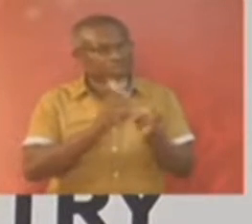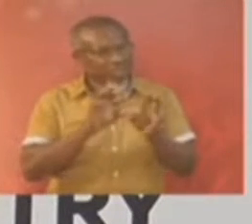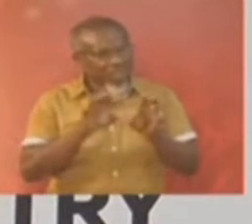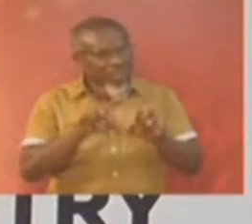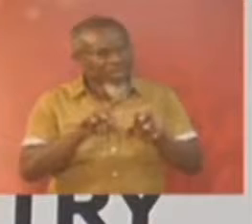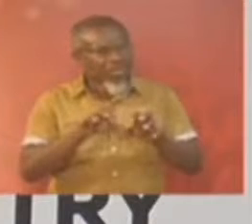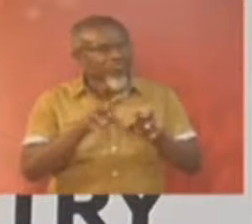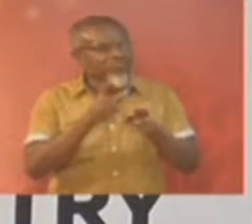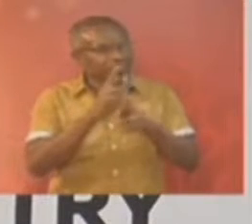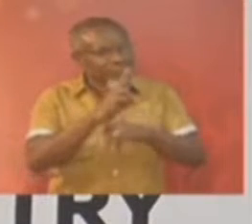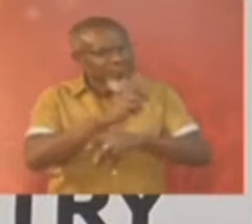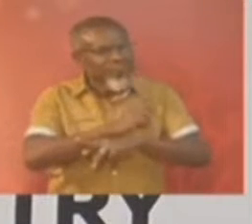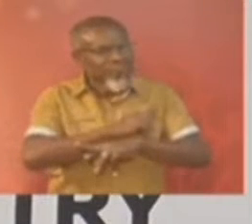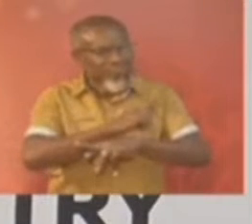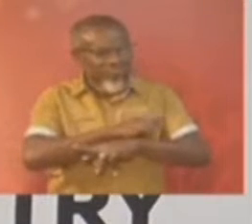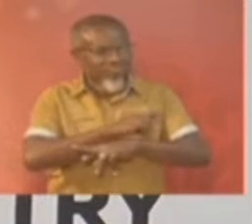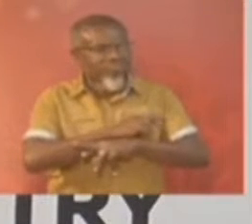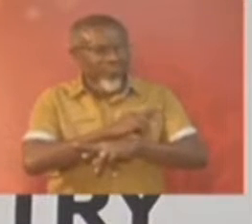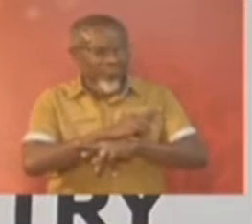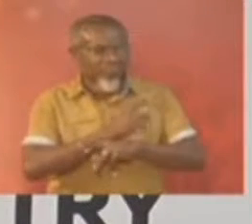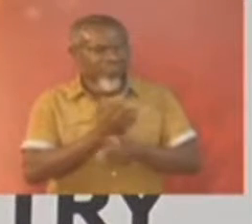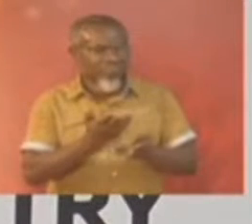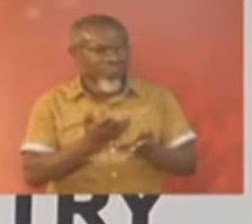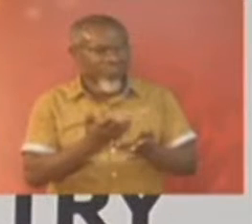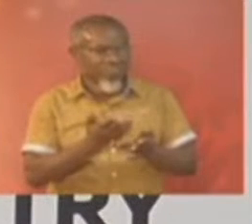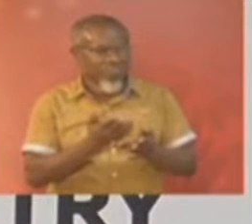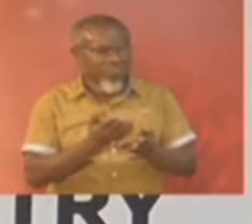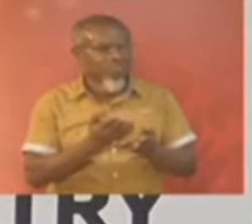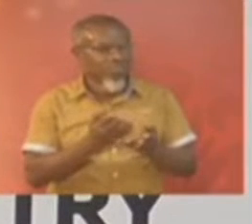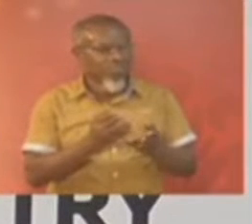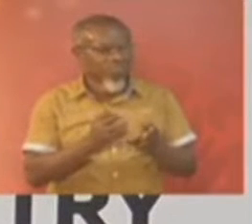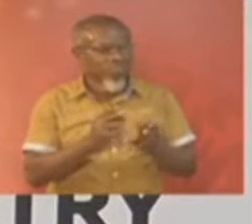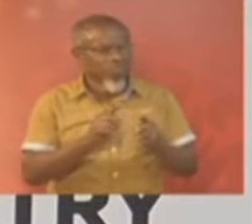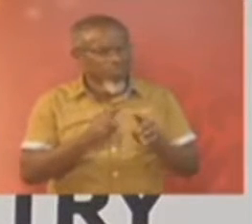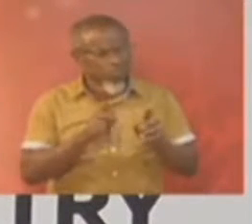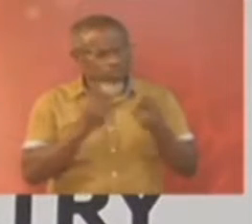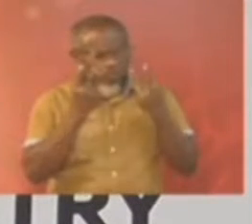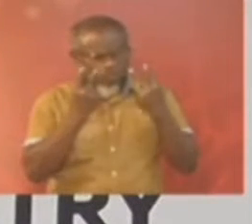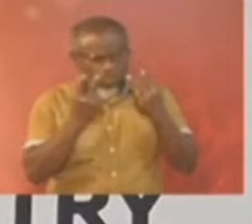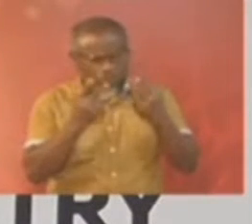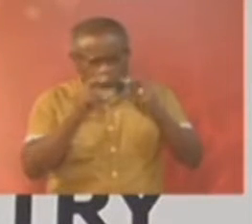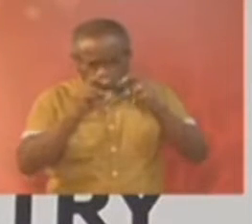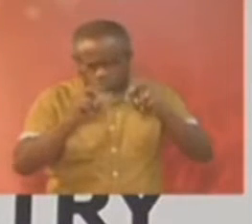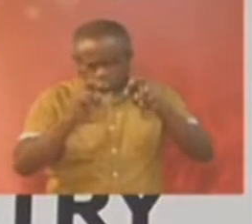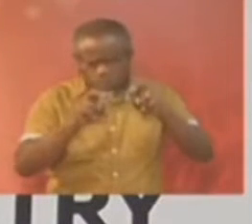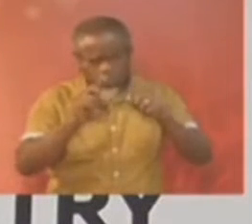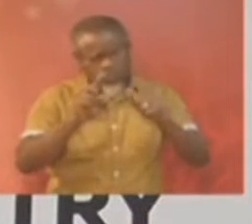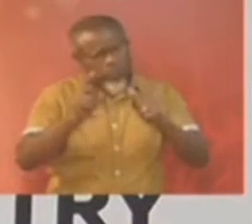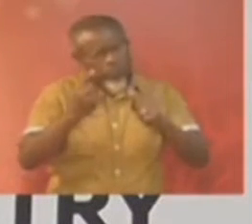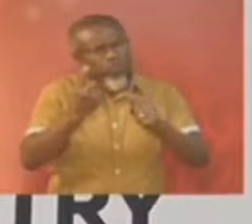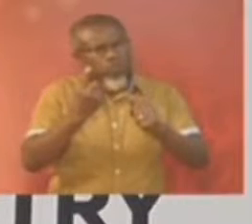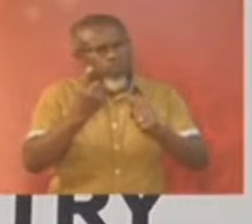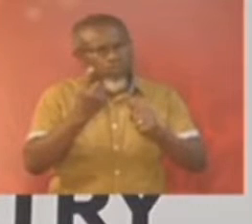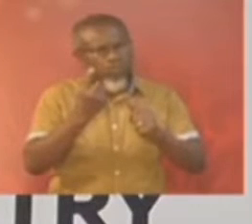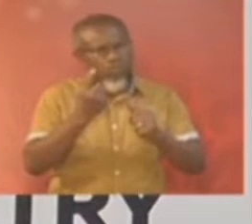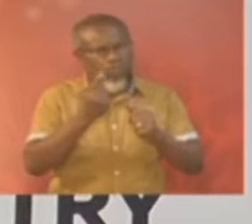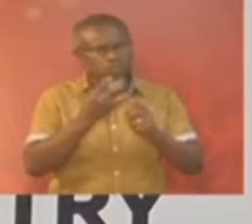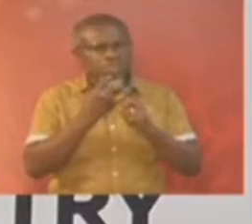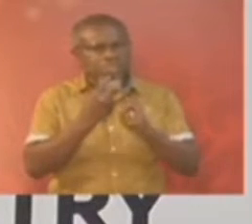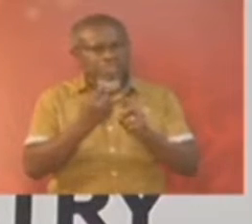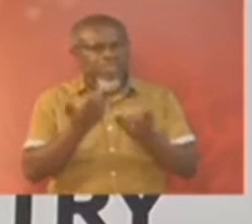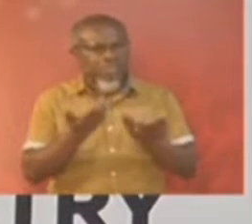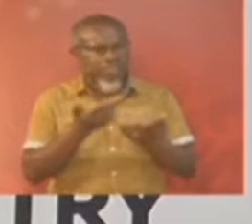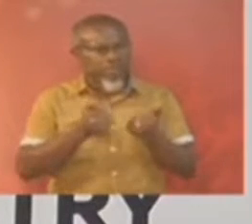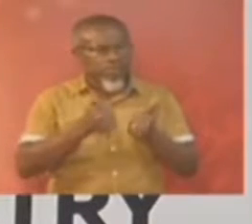and September. So there's no magic number, for one, and we have the majority of the economy is